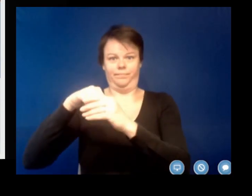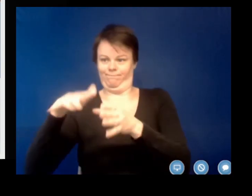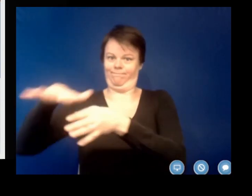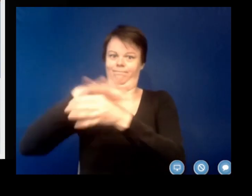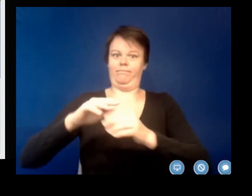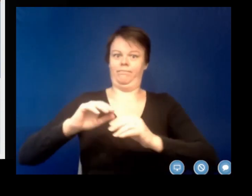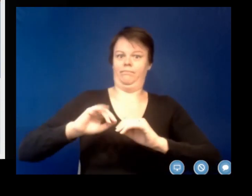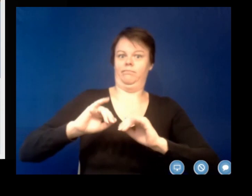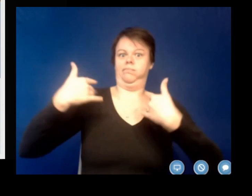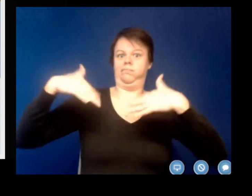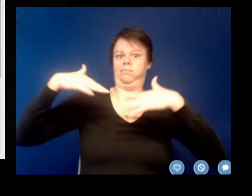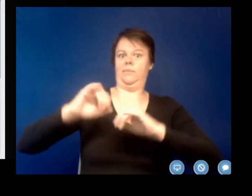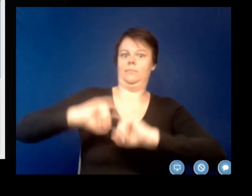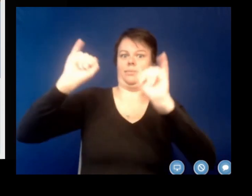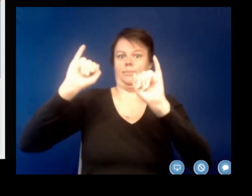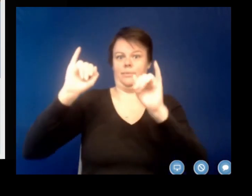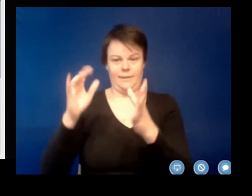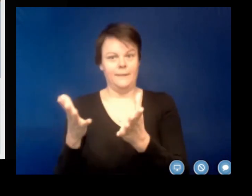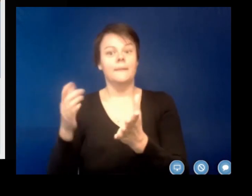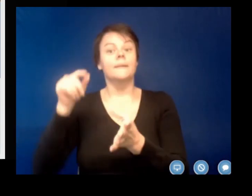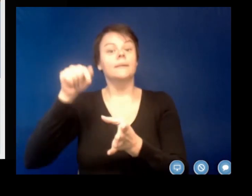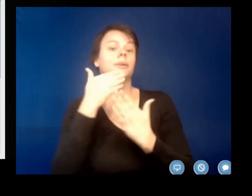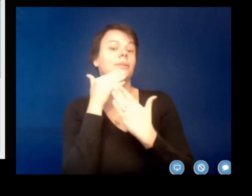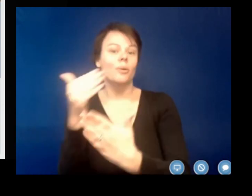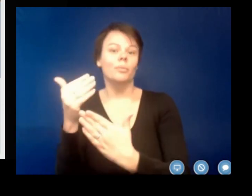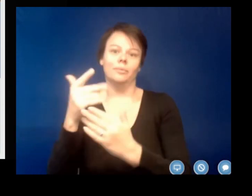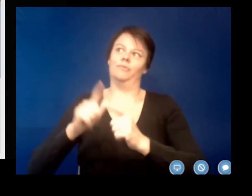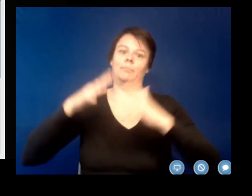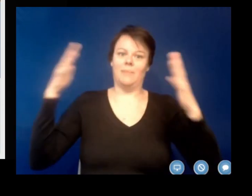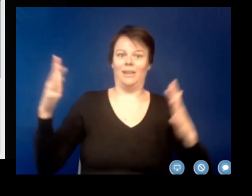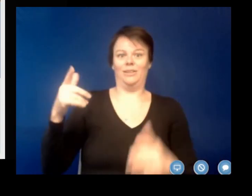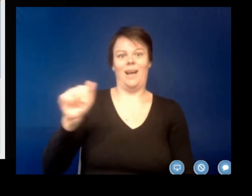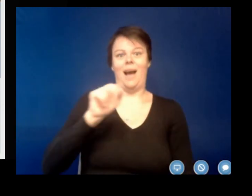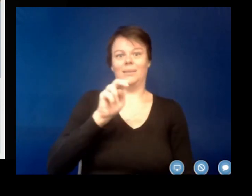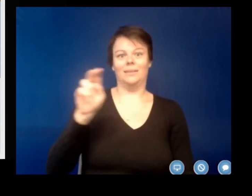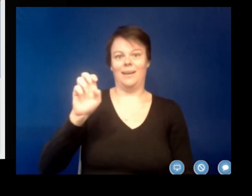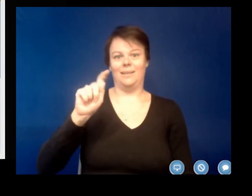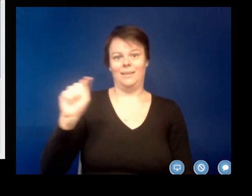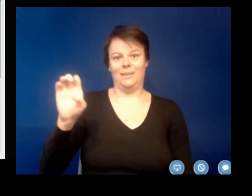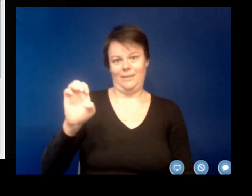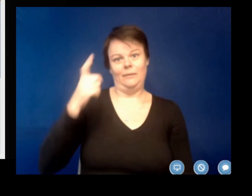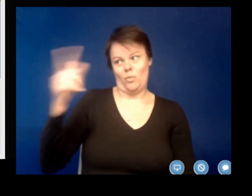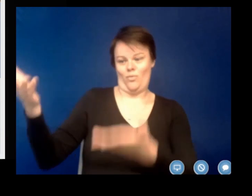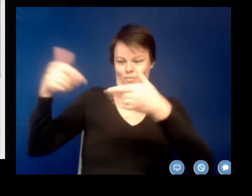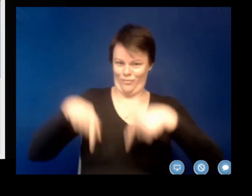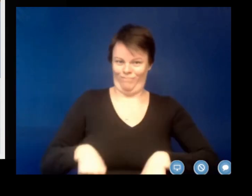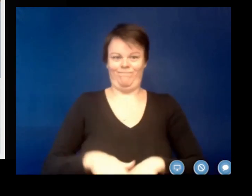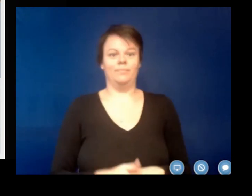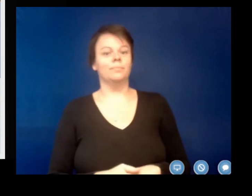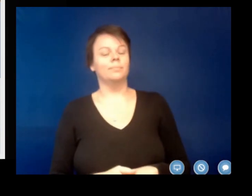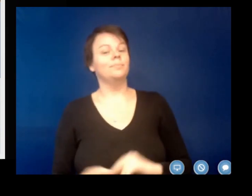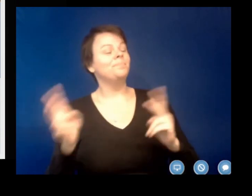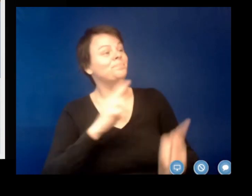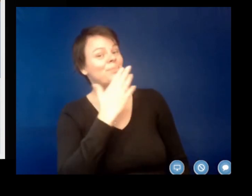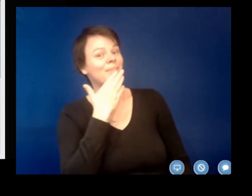Thank you very much, Marco, for this very nice and friendly introducing words. And I feel really honored